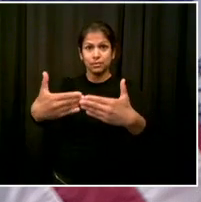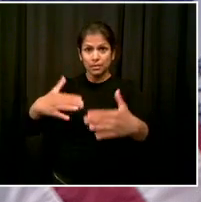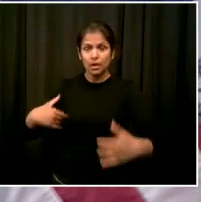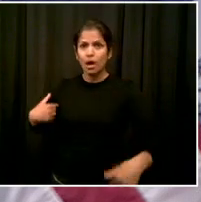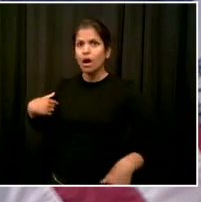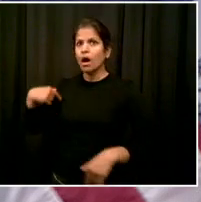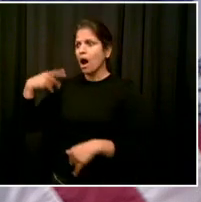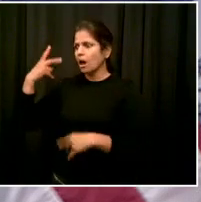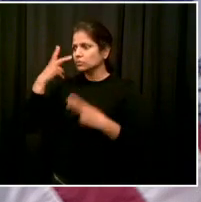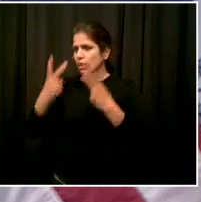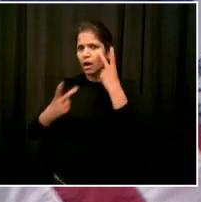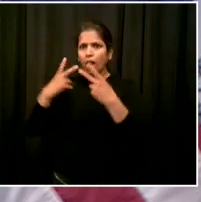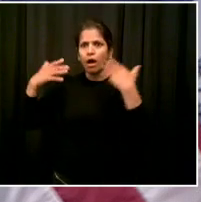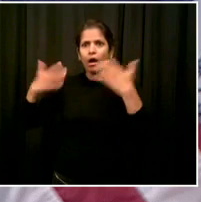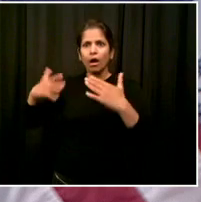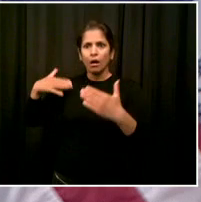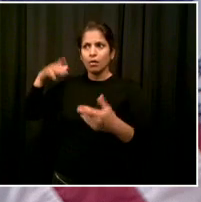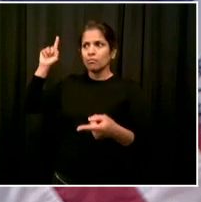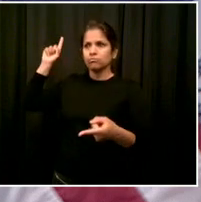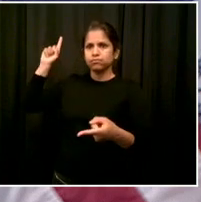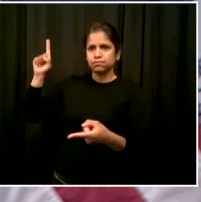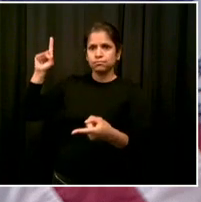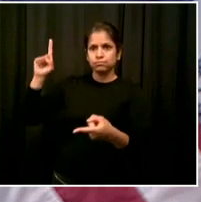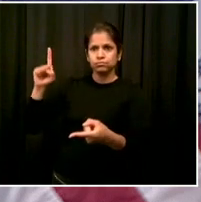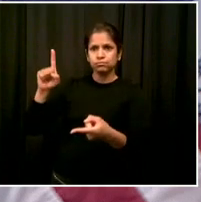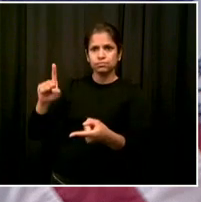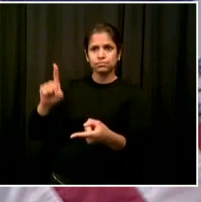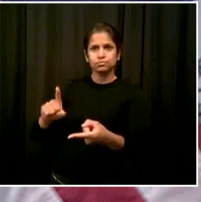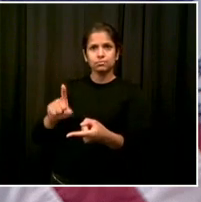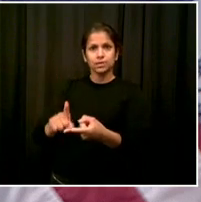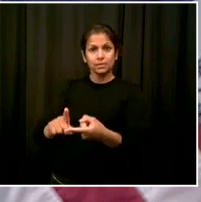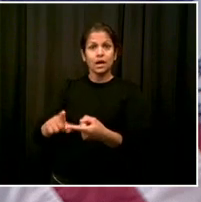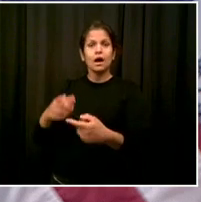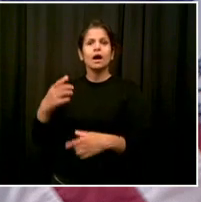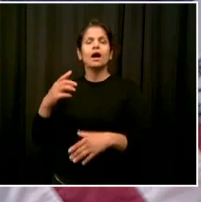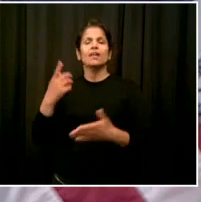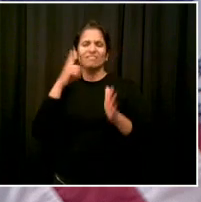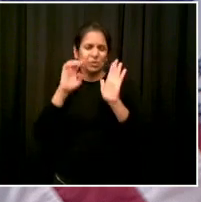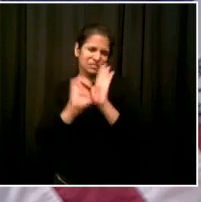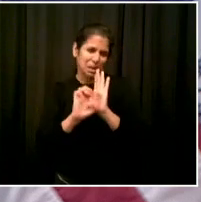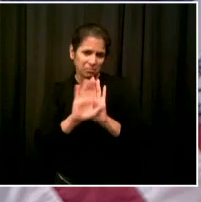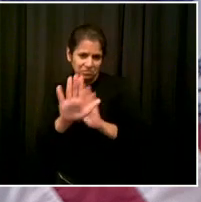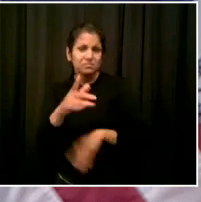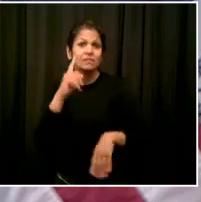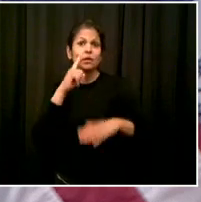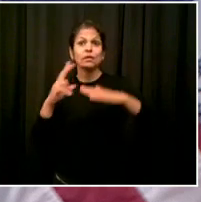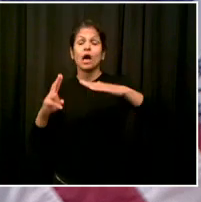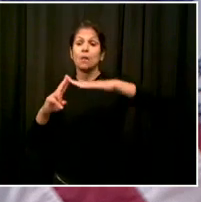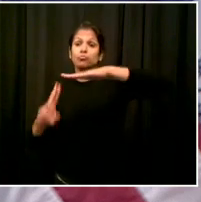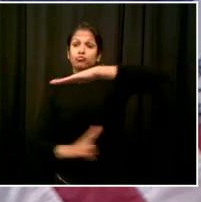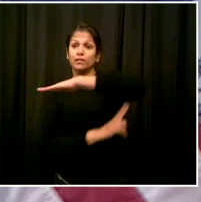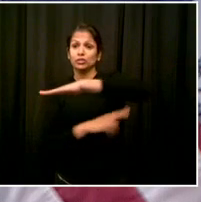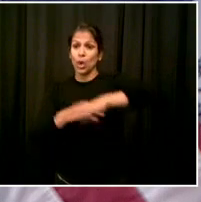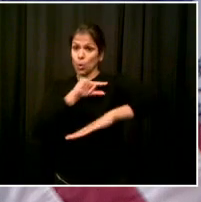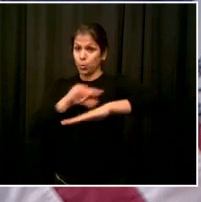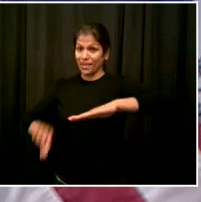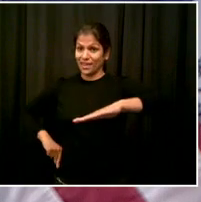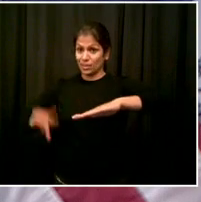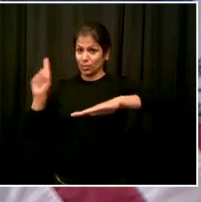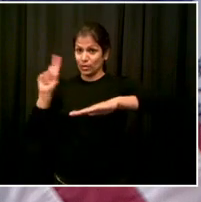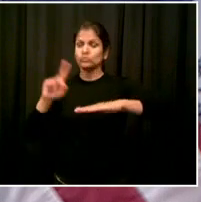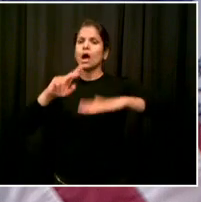largest public housing development in all New York City and all of America went a whole year without a